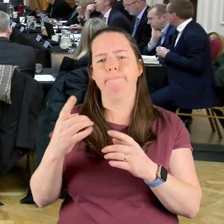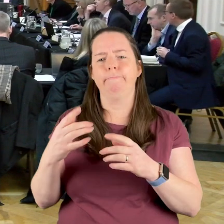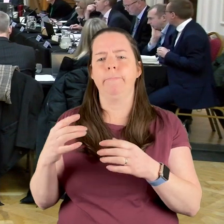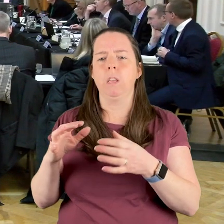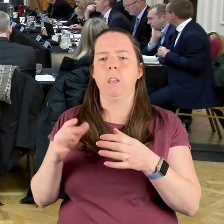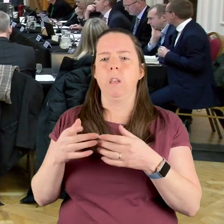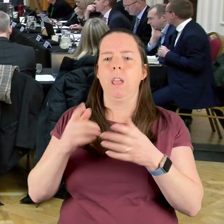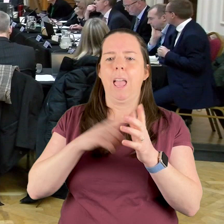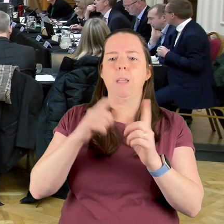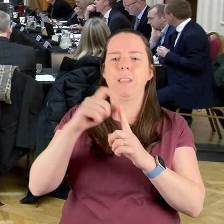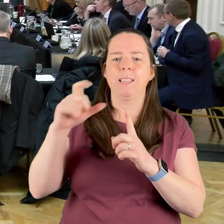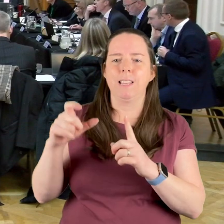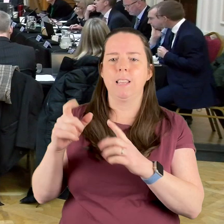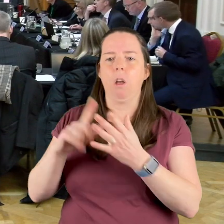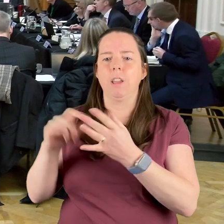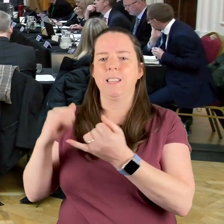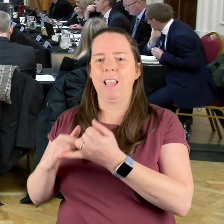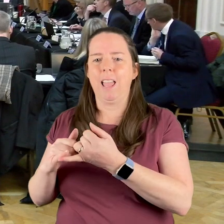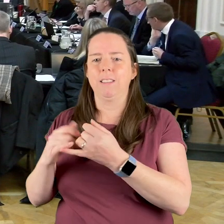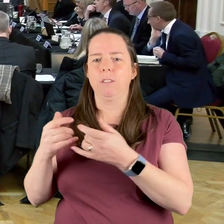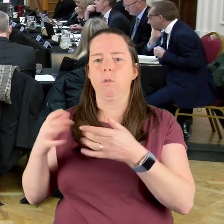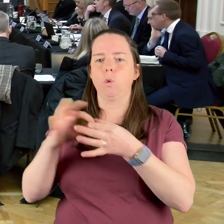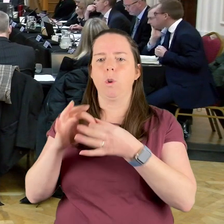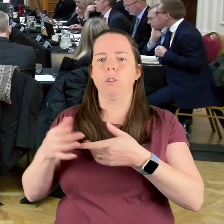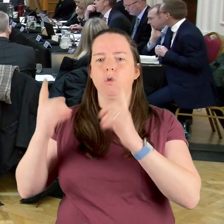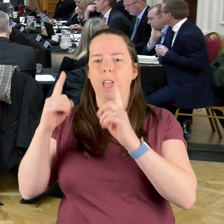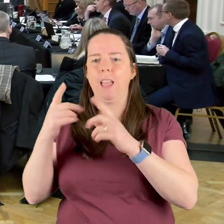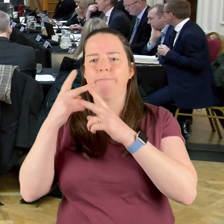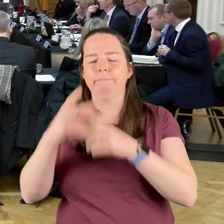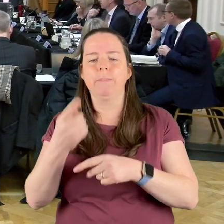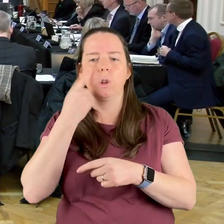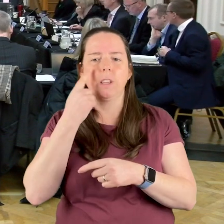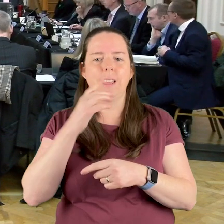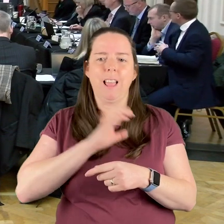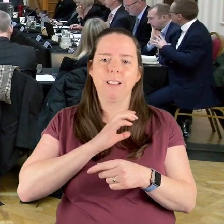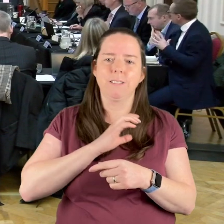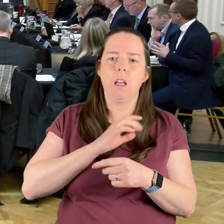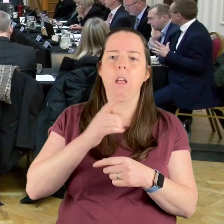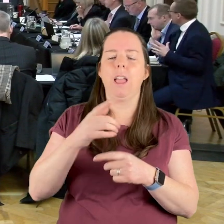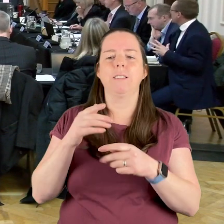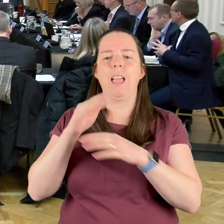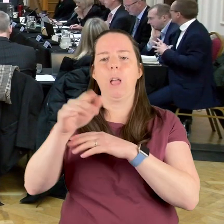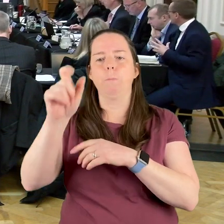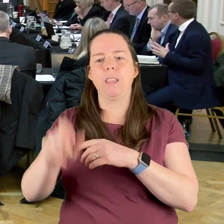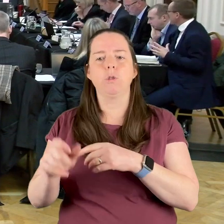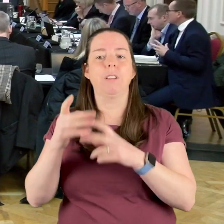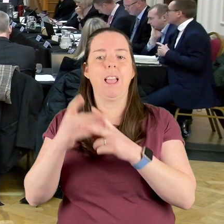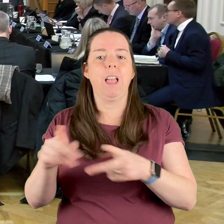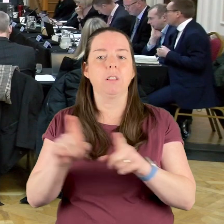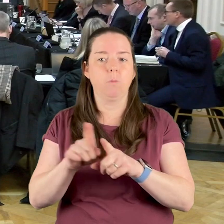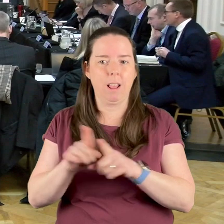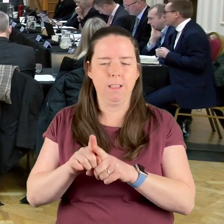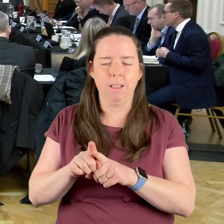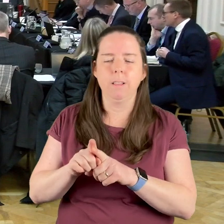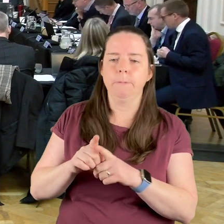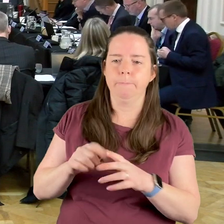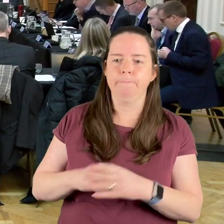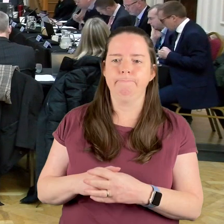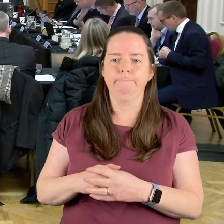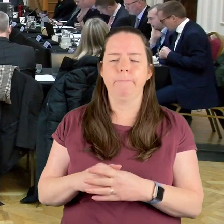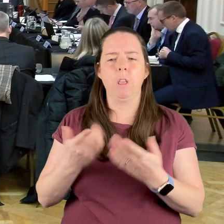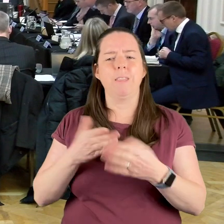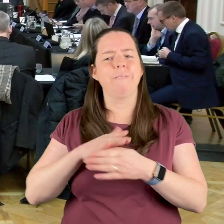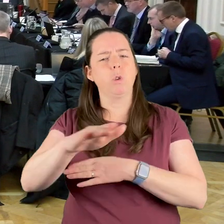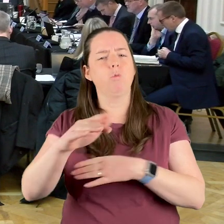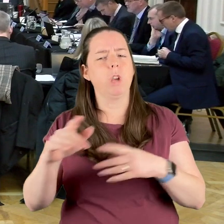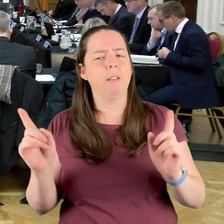elective care board, which is jointly chaired by the APC and the ICS, to look at cancer, elective and outpatient care as well.